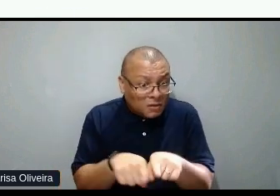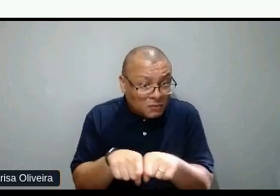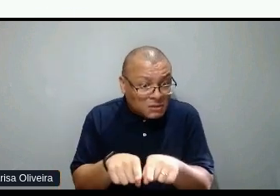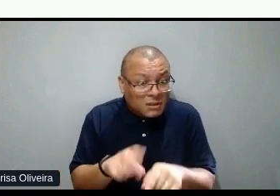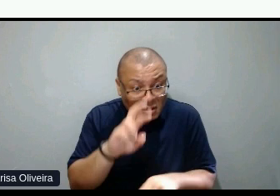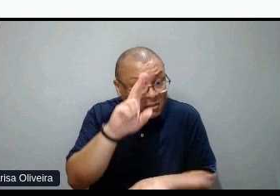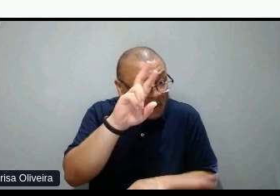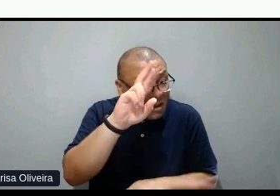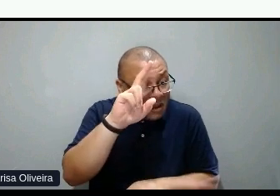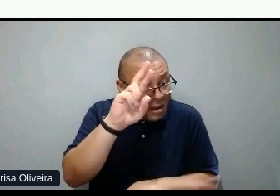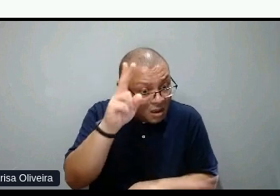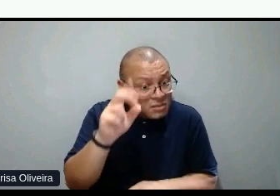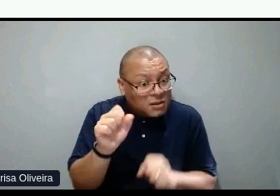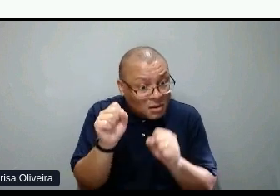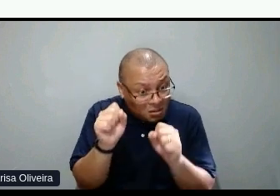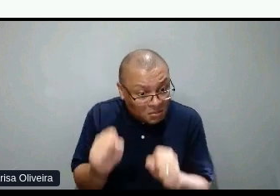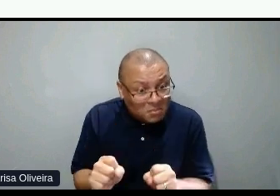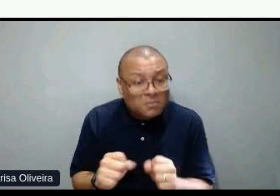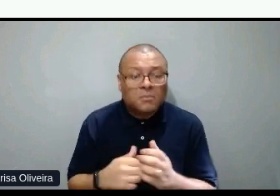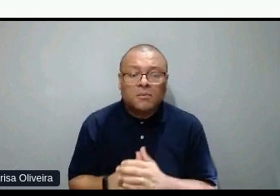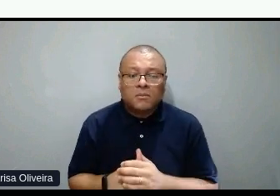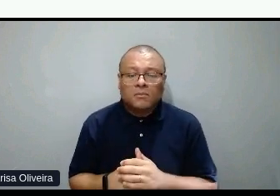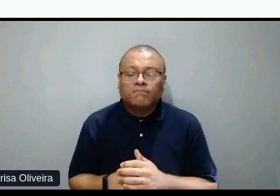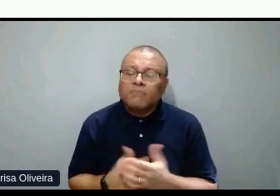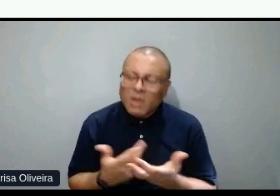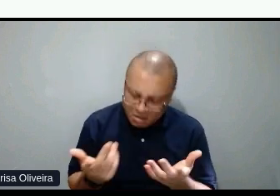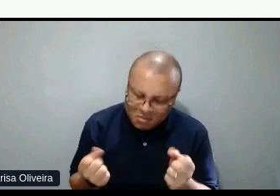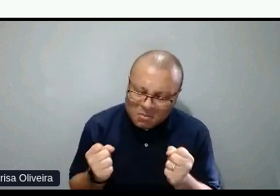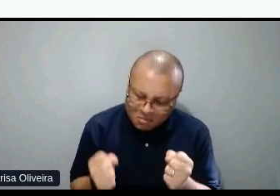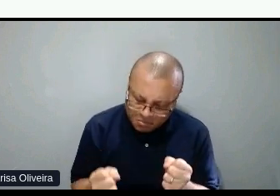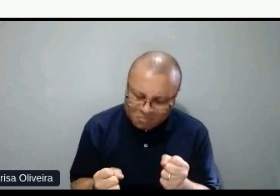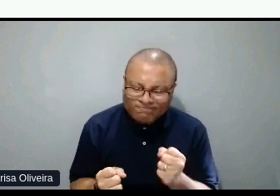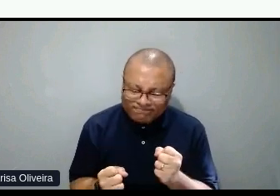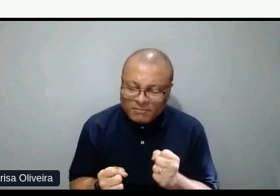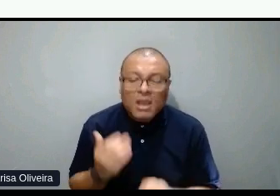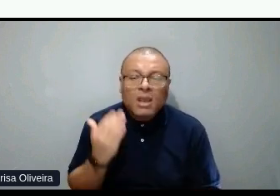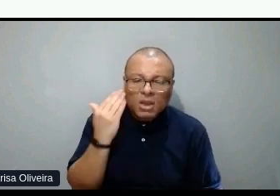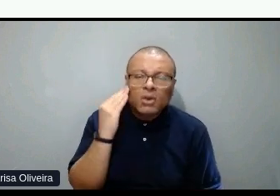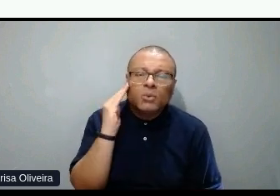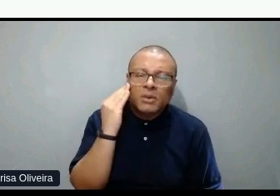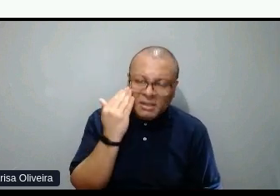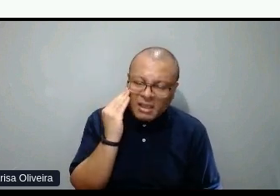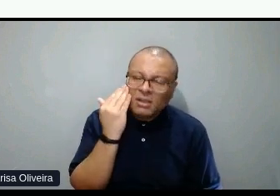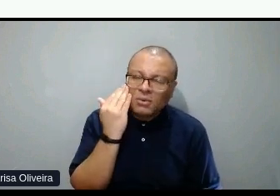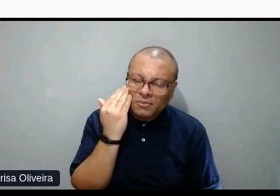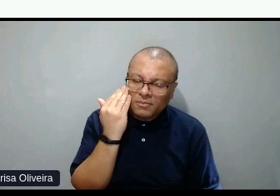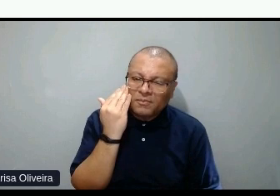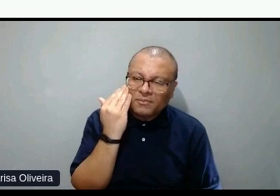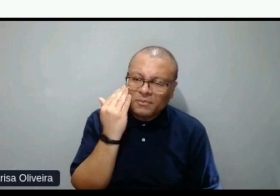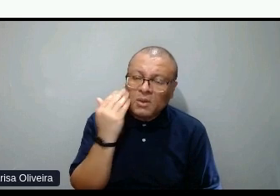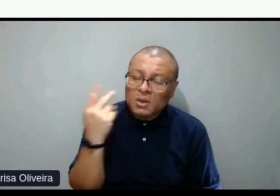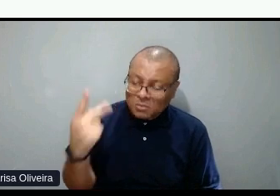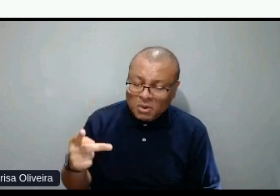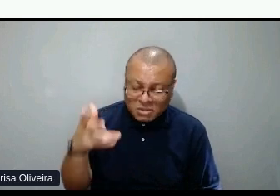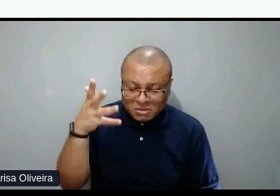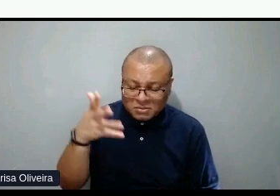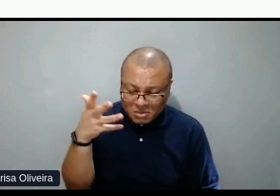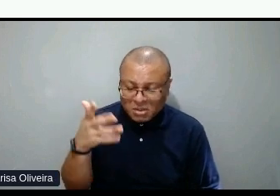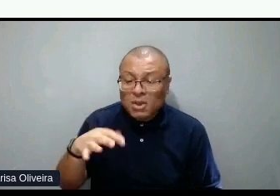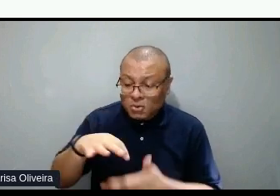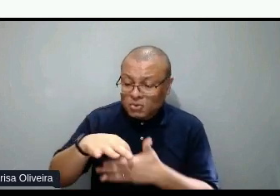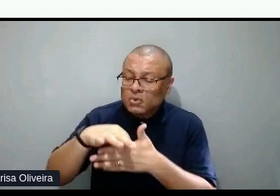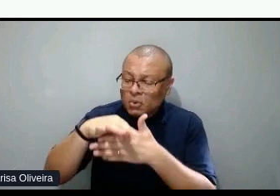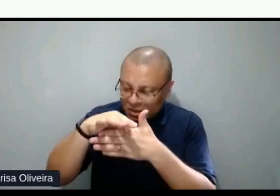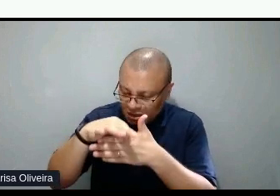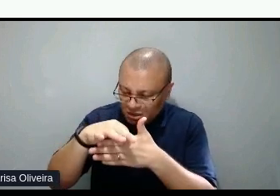mistakes. Show that, okay, yes, I, as a, as a speaker here, I'm also a leader because